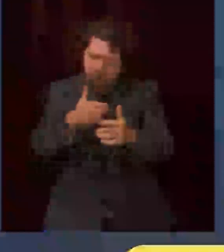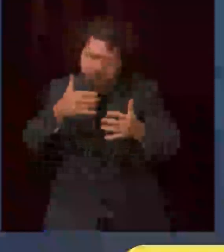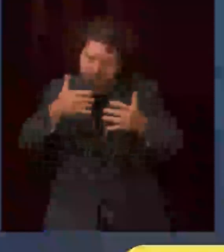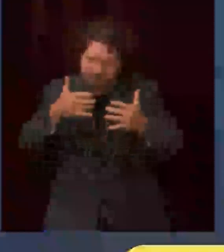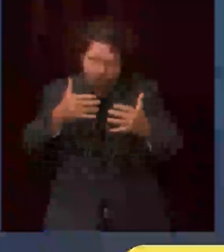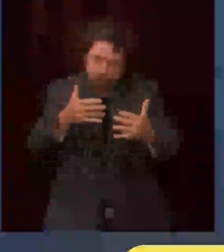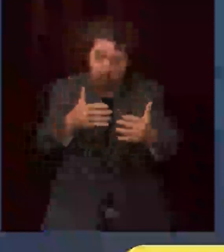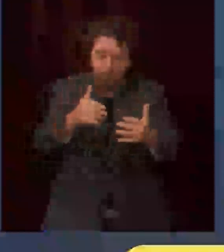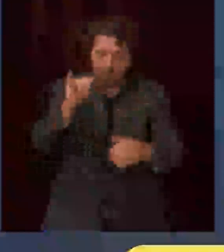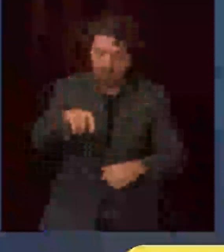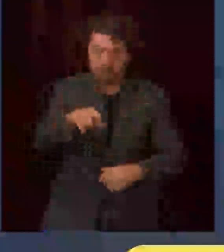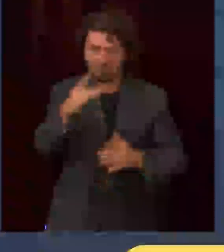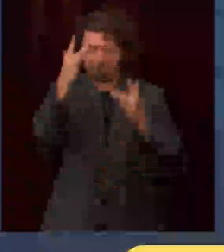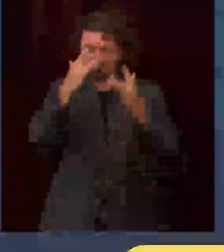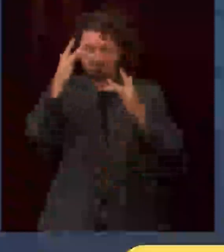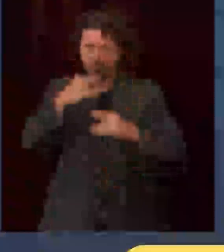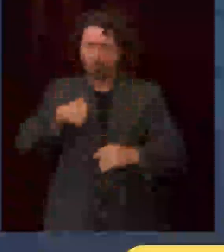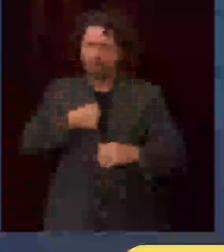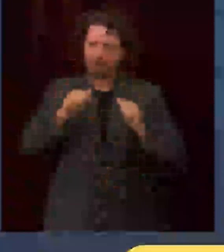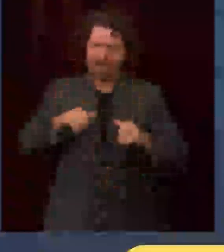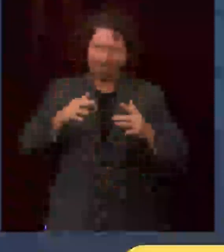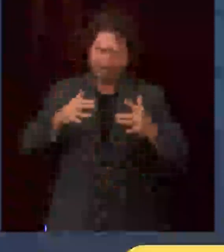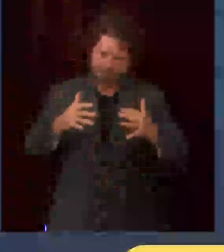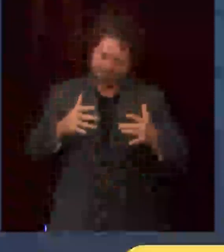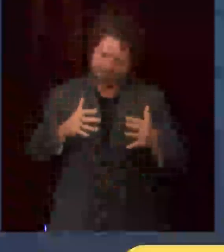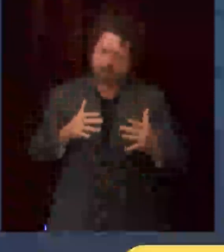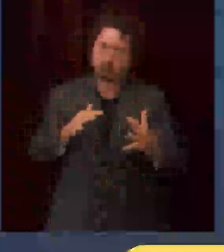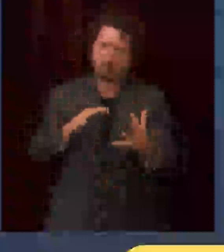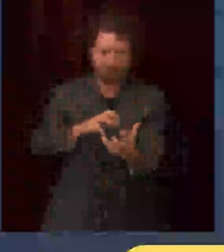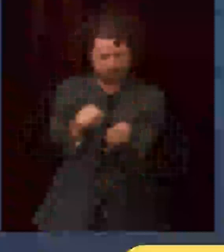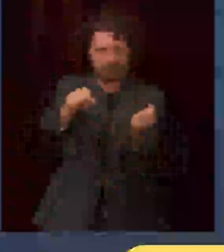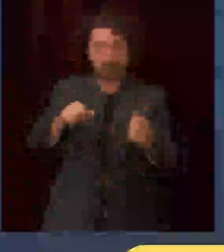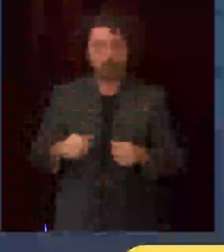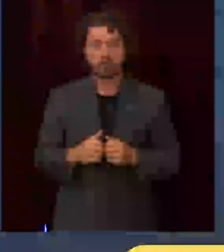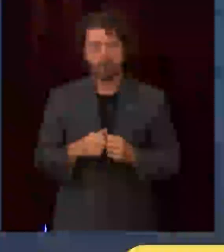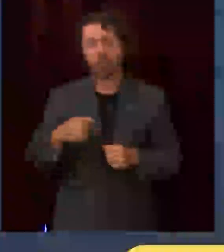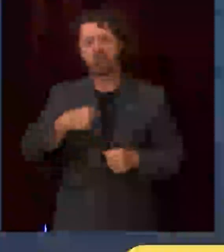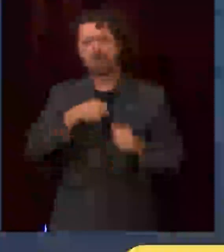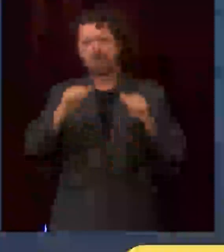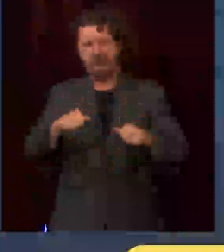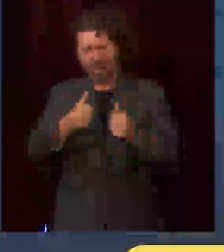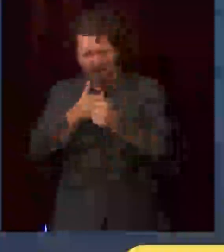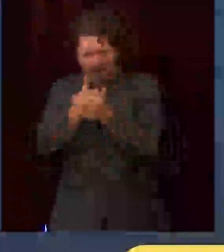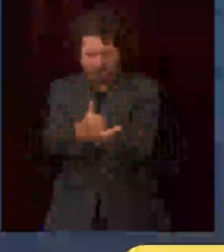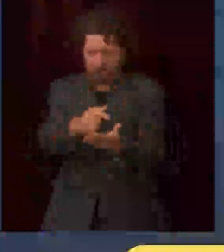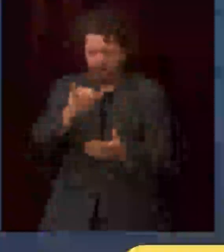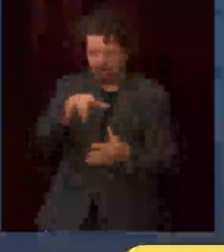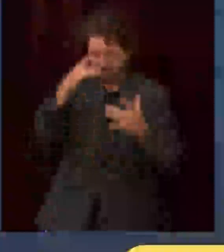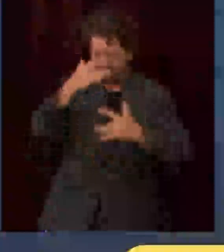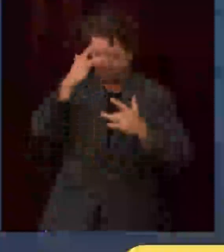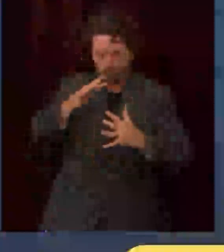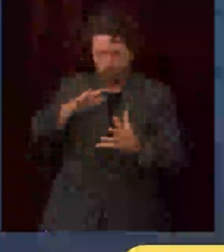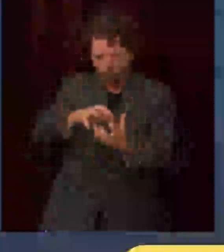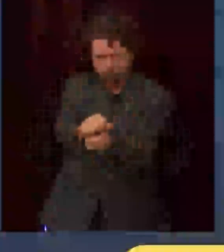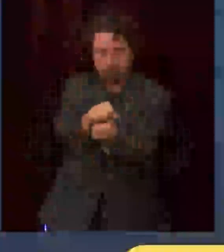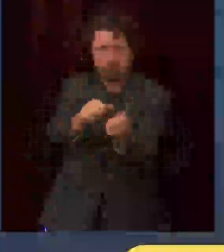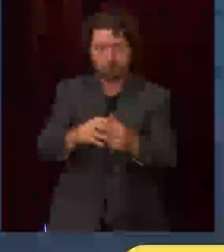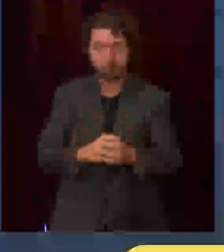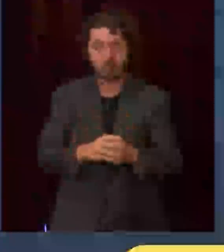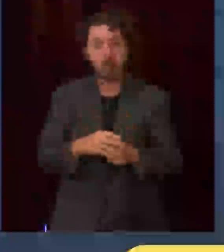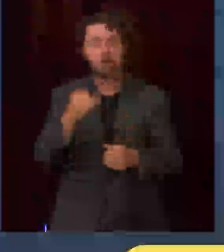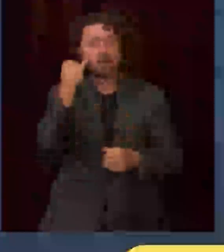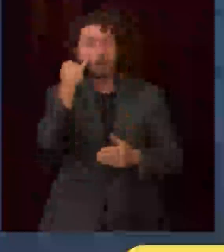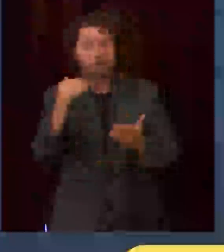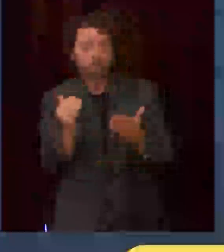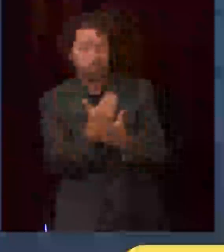effective ways to fight this scourge. And because we have these ways, we can now